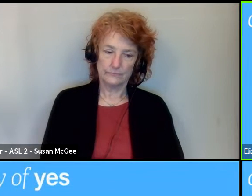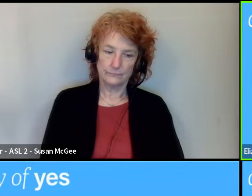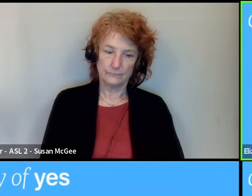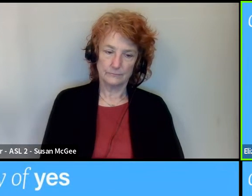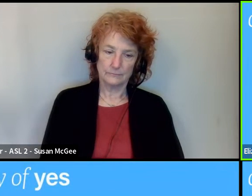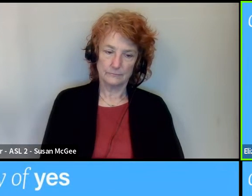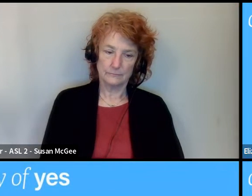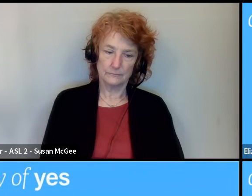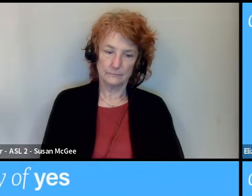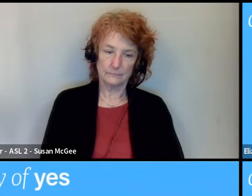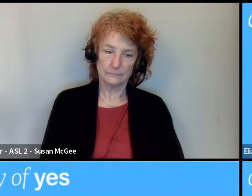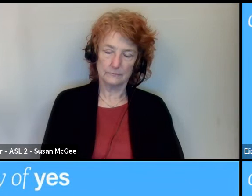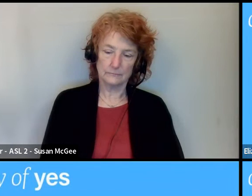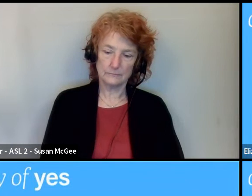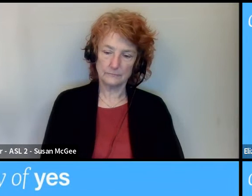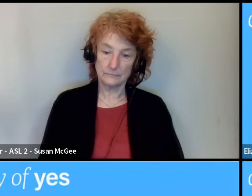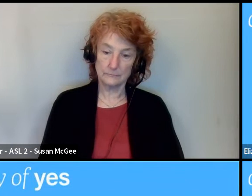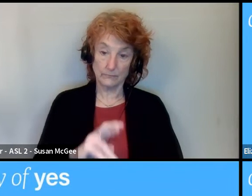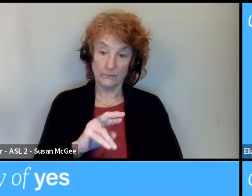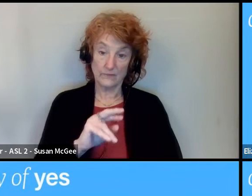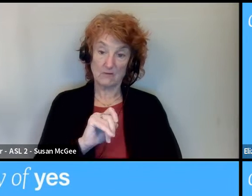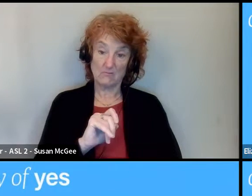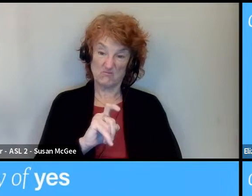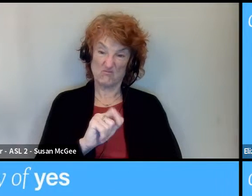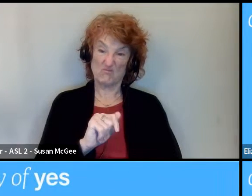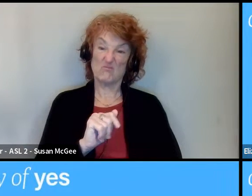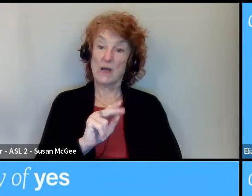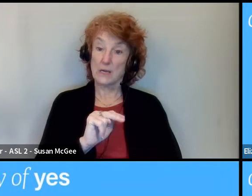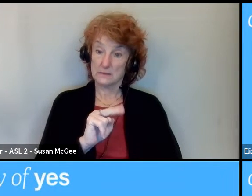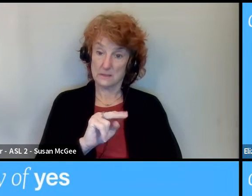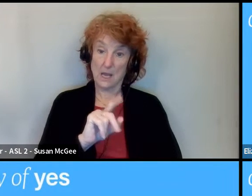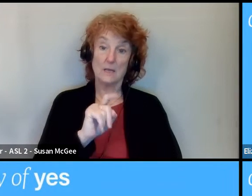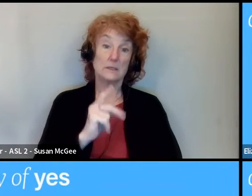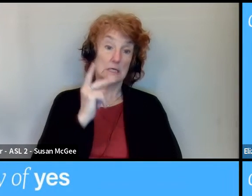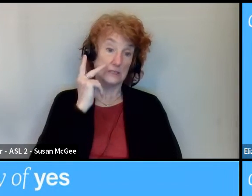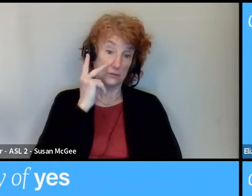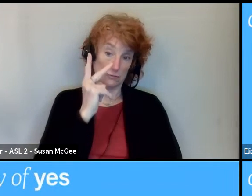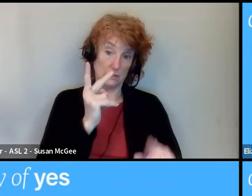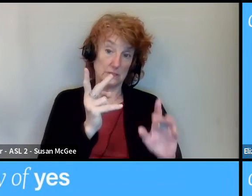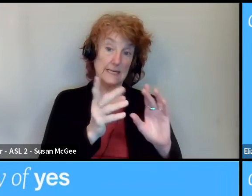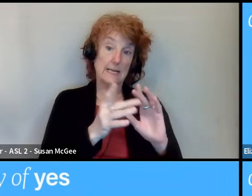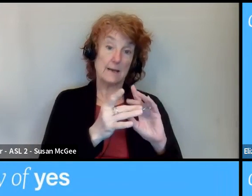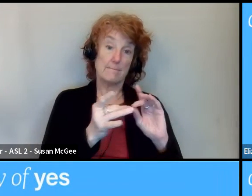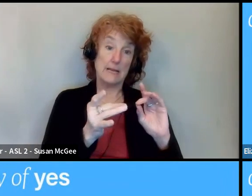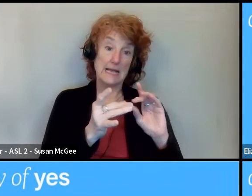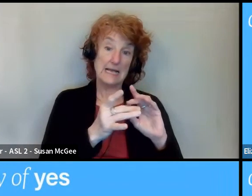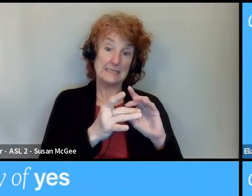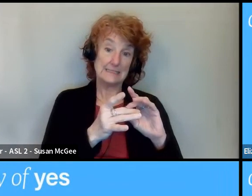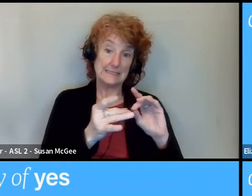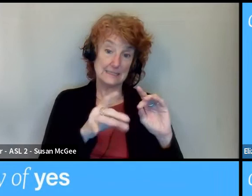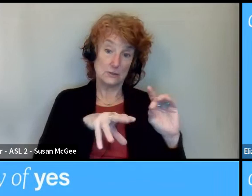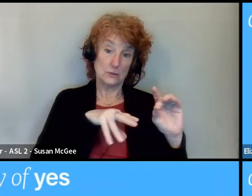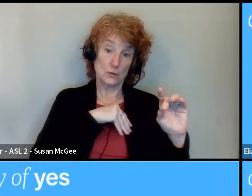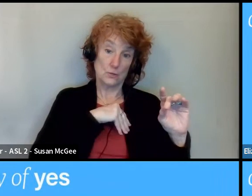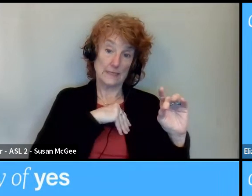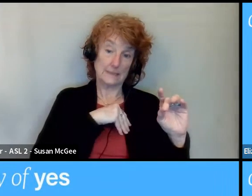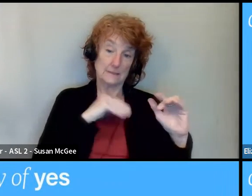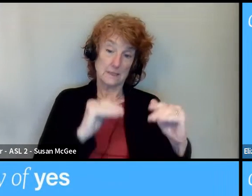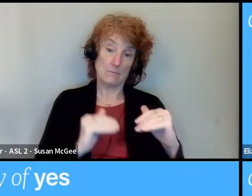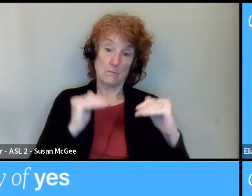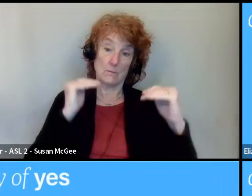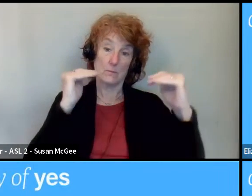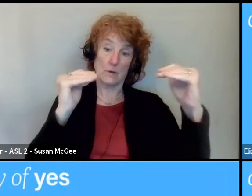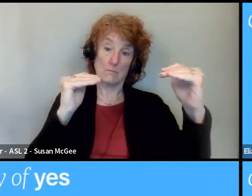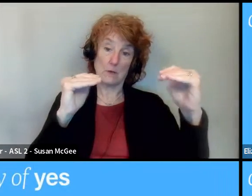Roxanne, you should be seeing a message on your screen to accept the promotion to panelist, but